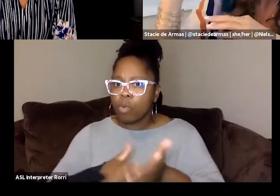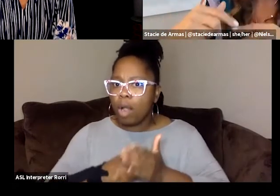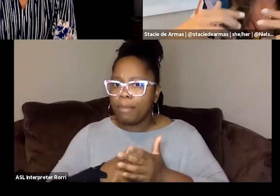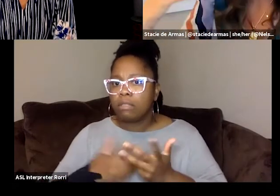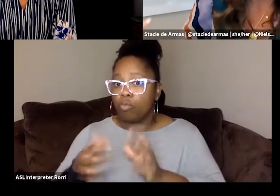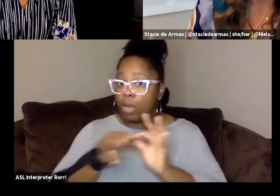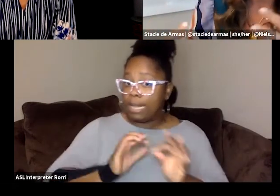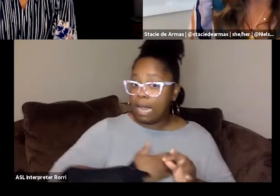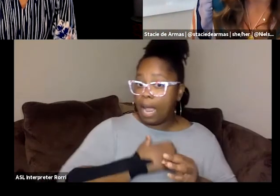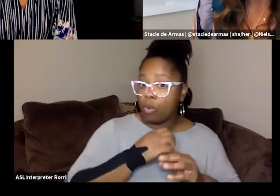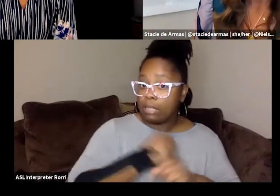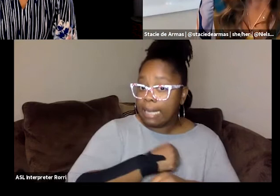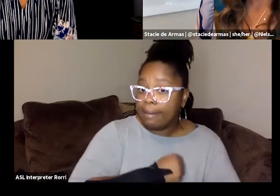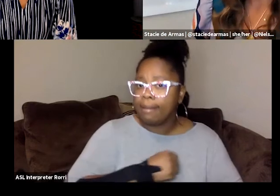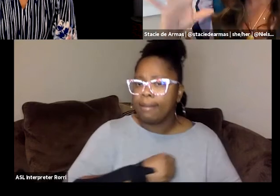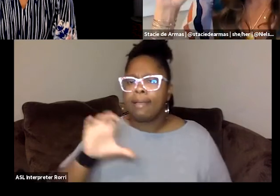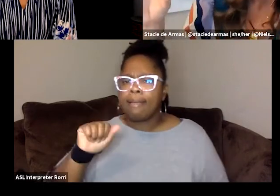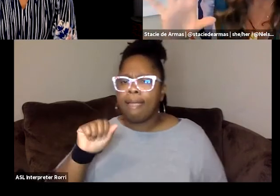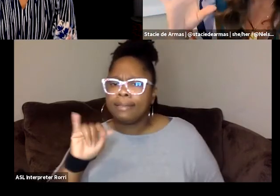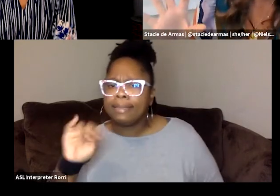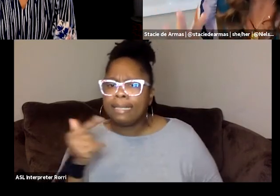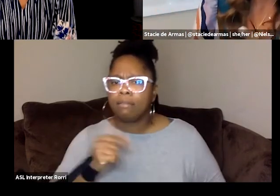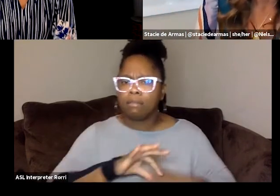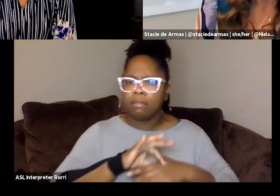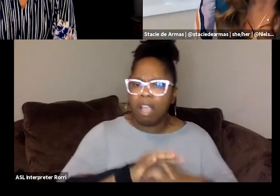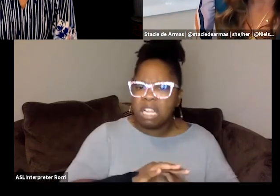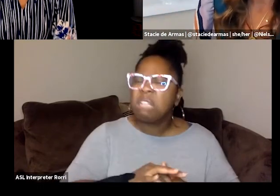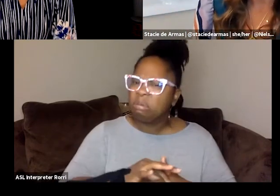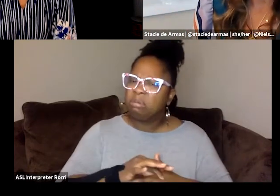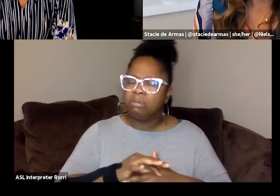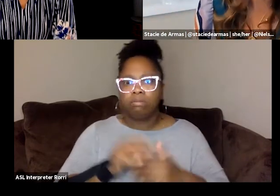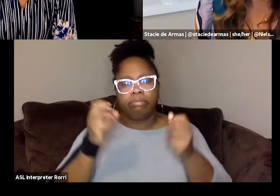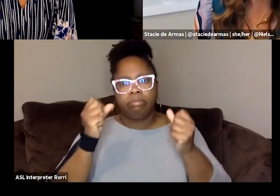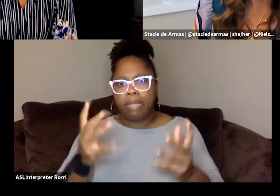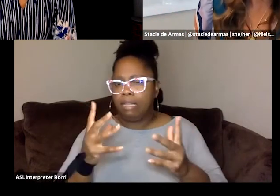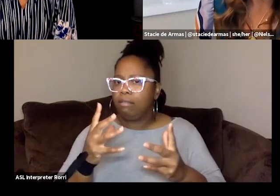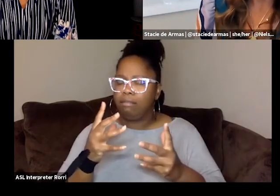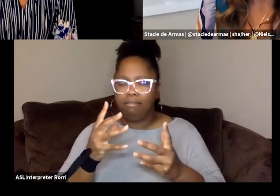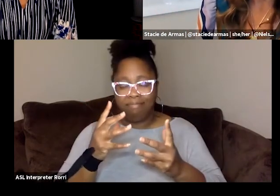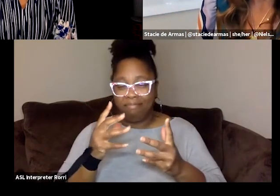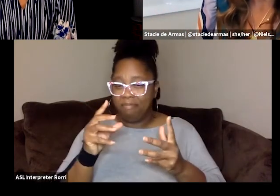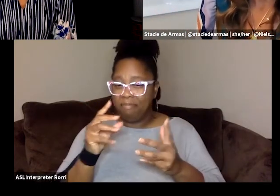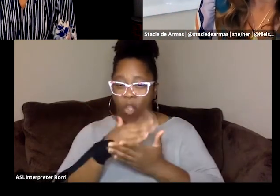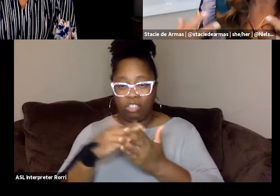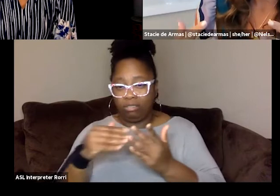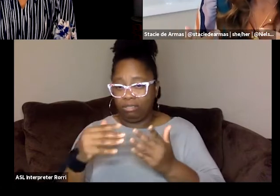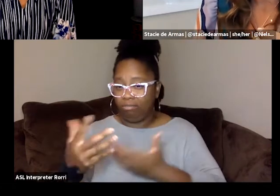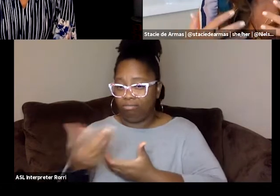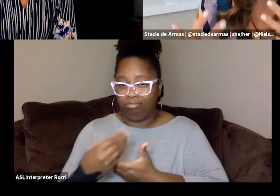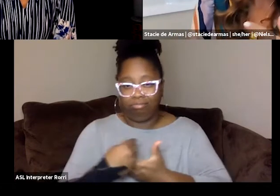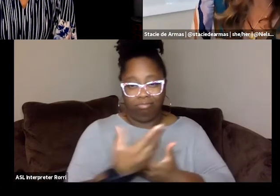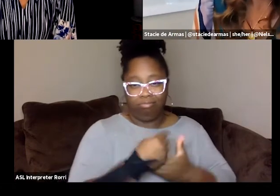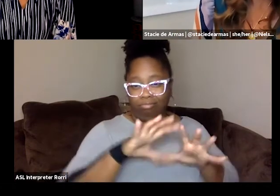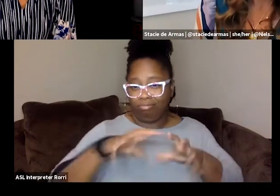what casting would look like or content. And so there are a lot of different moving pieces. I think there's a huge opportunity there for us to be more vocal